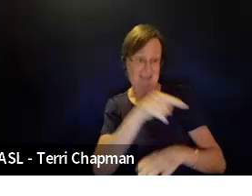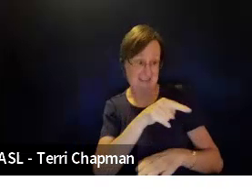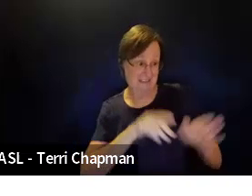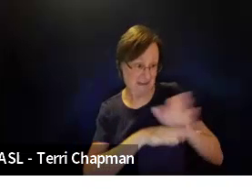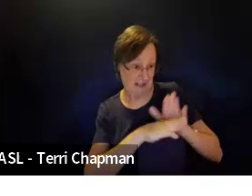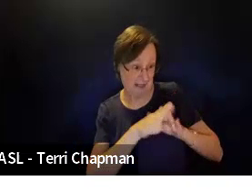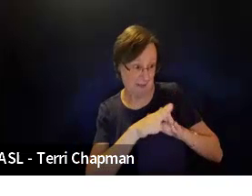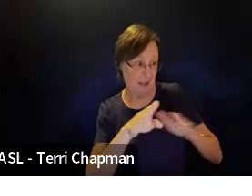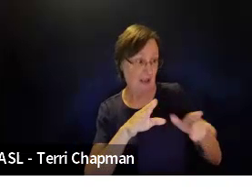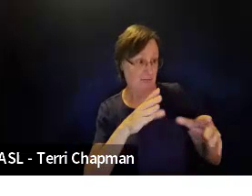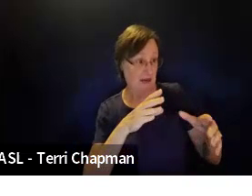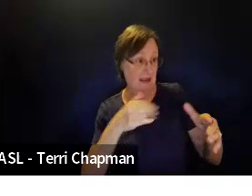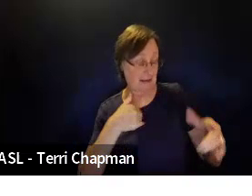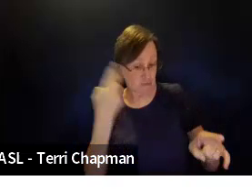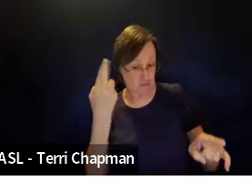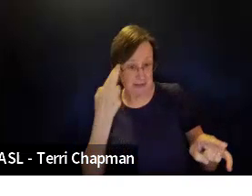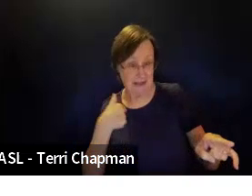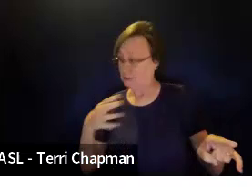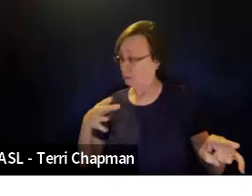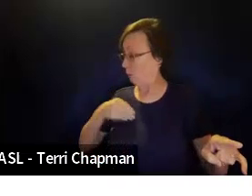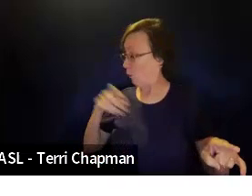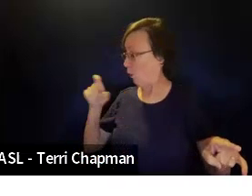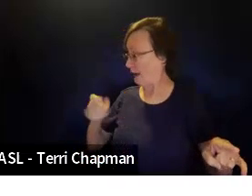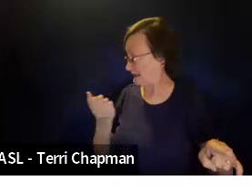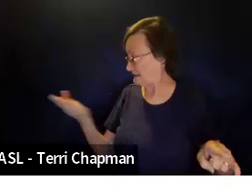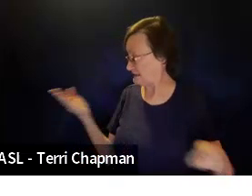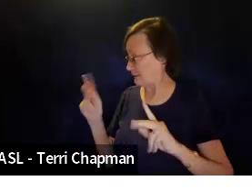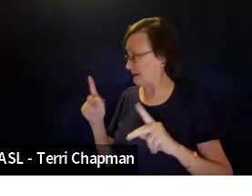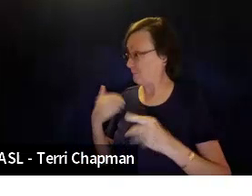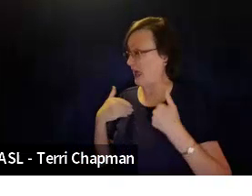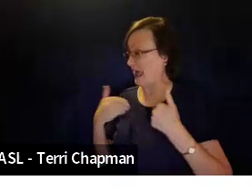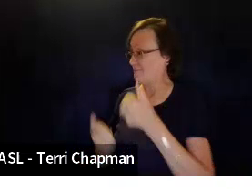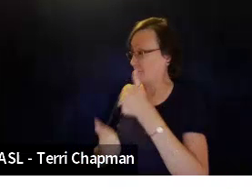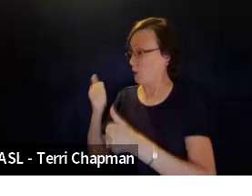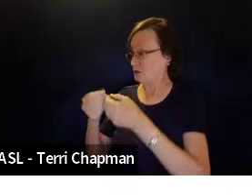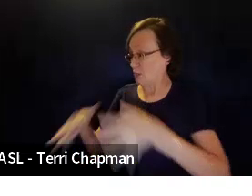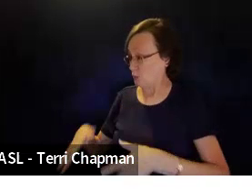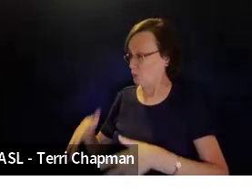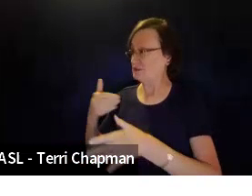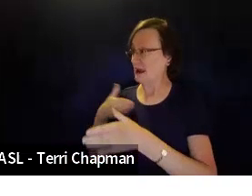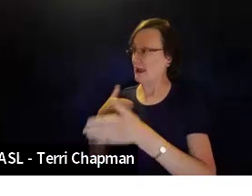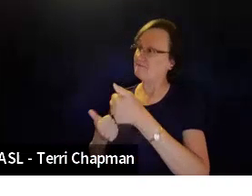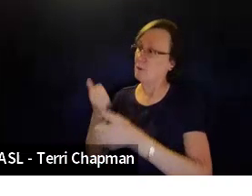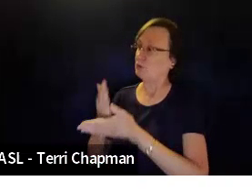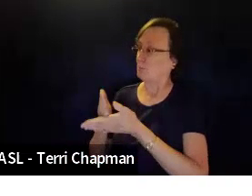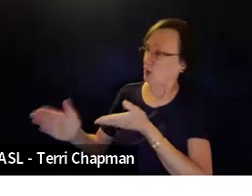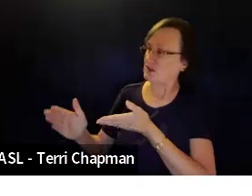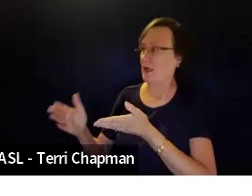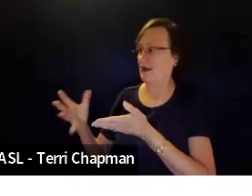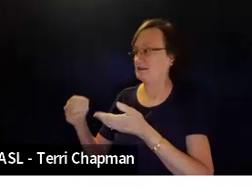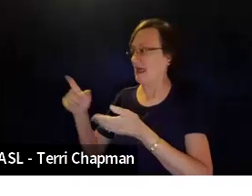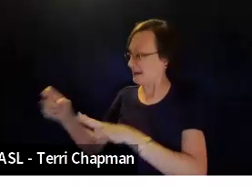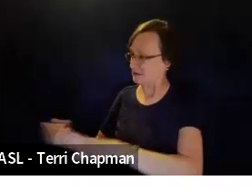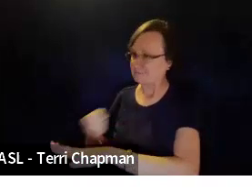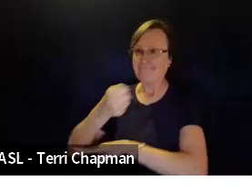most to lose, who are most vulnerable and most marginalized front and center in mind. They have a responsibility to ensure